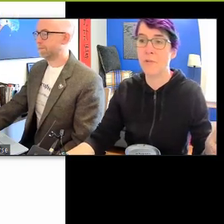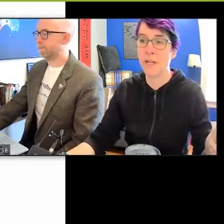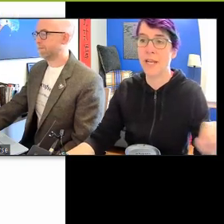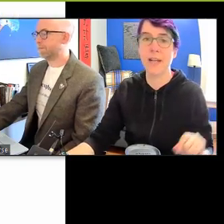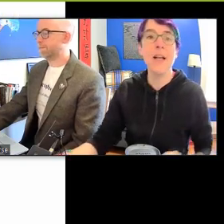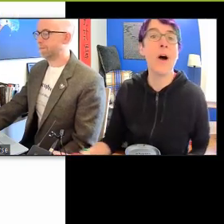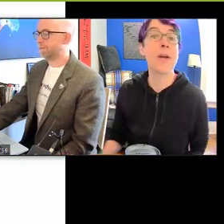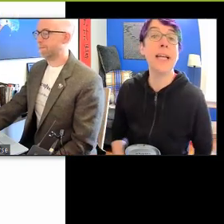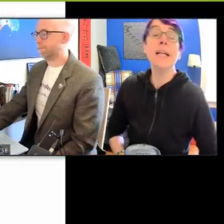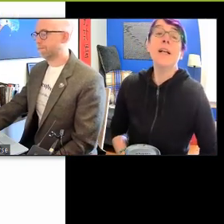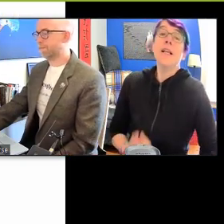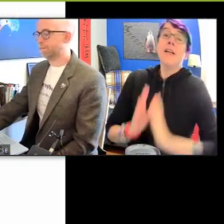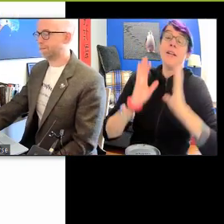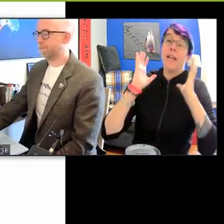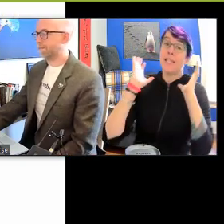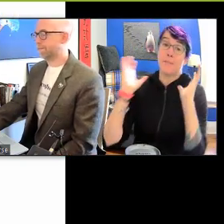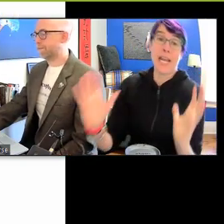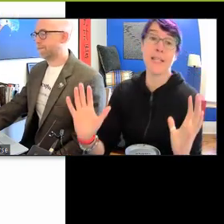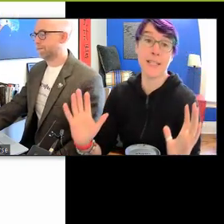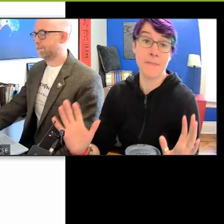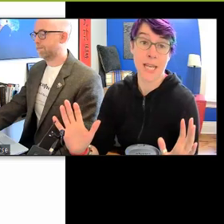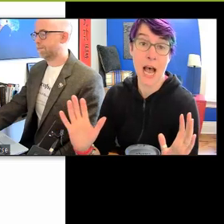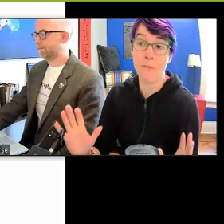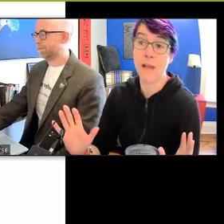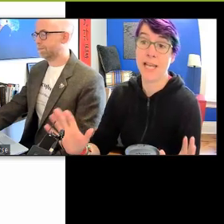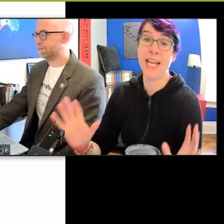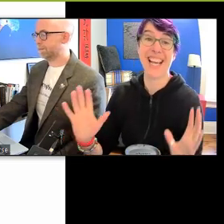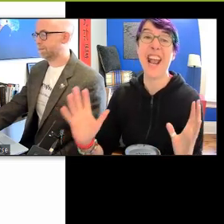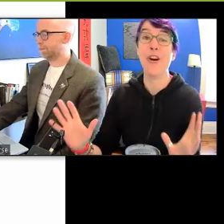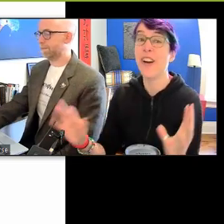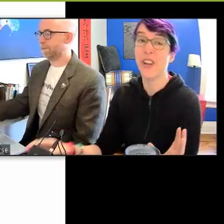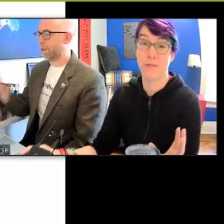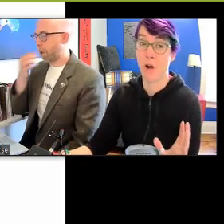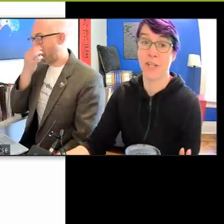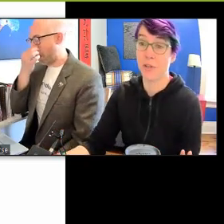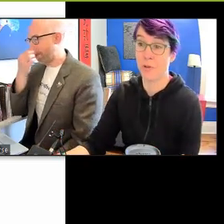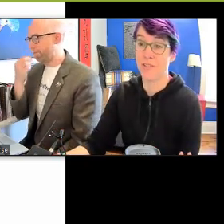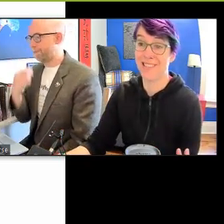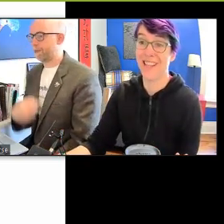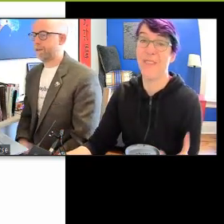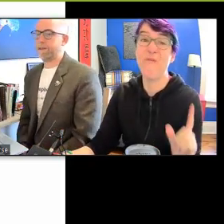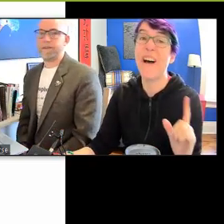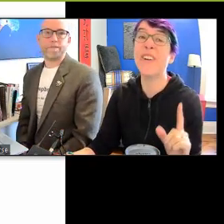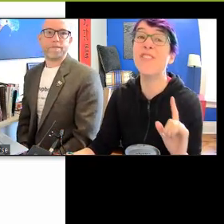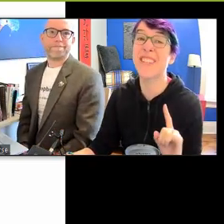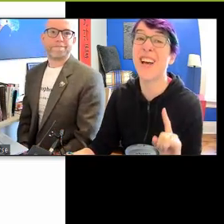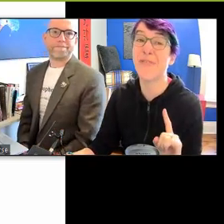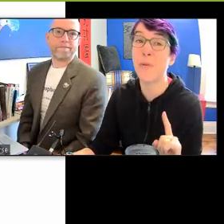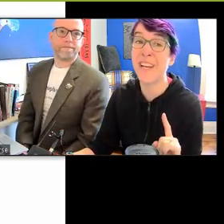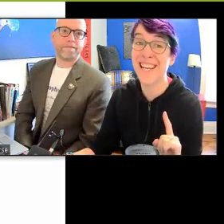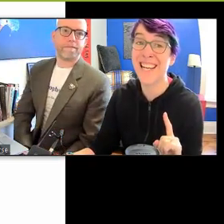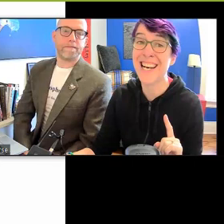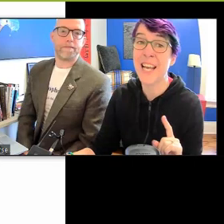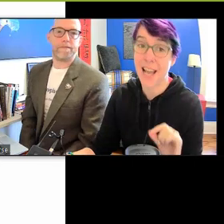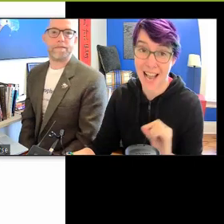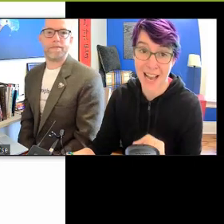well. So, well done. Okay. It's bananas to me how many carrier molecules, the vital stuff that